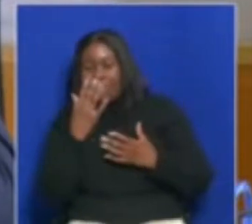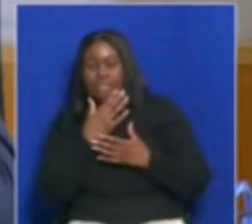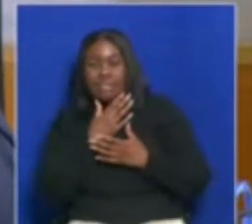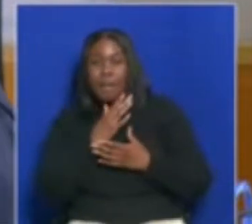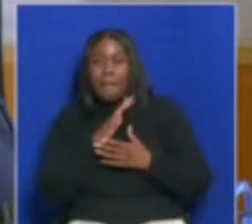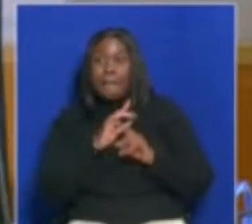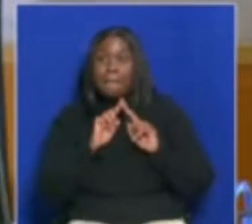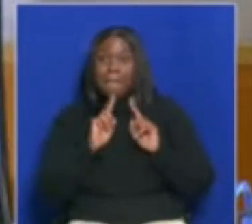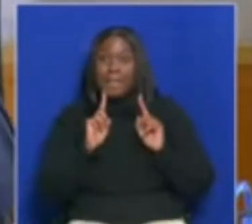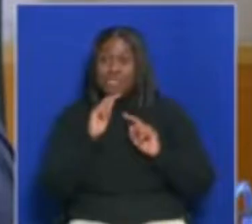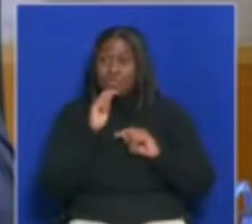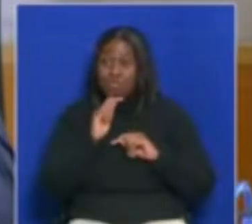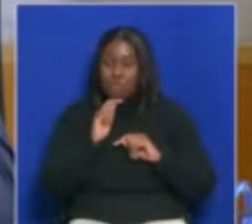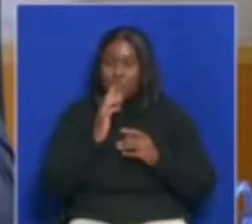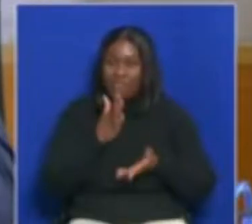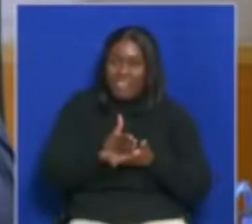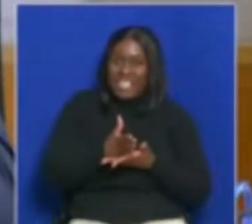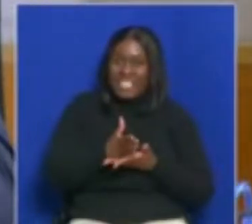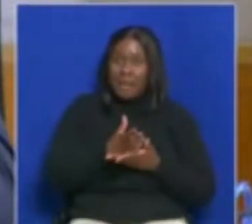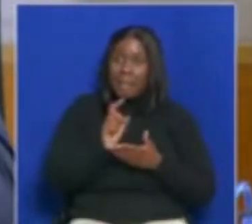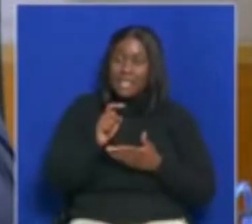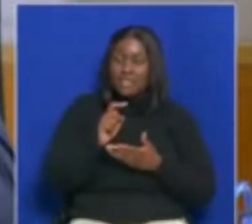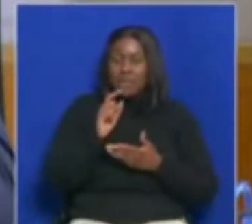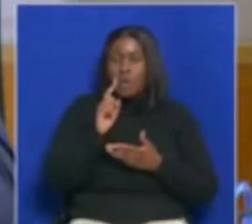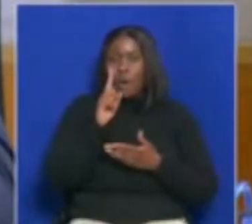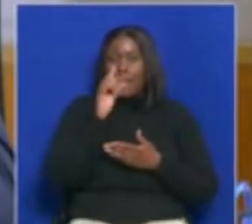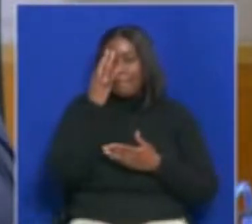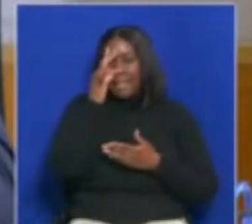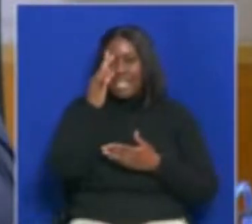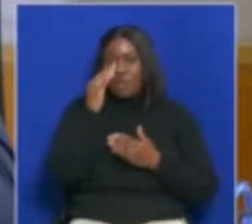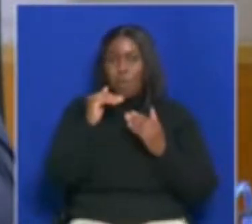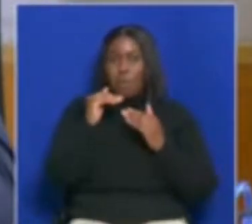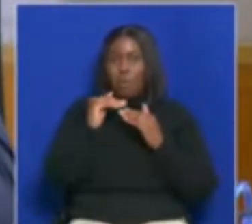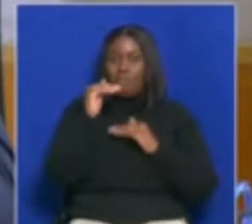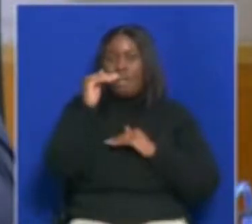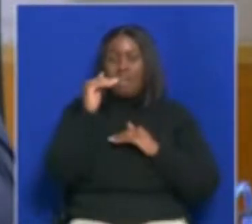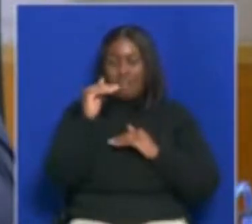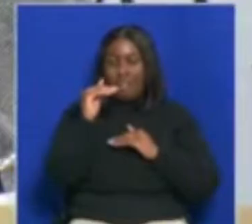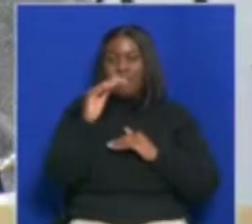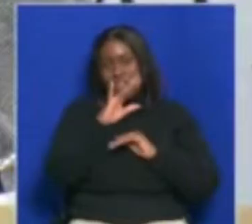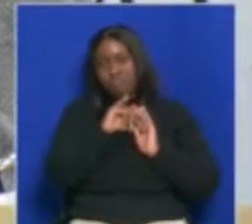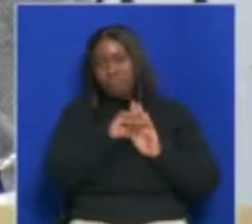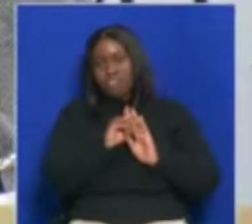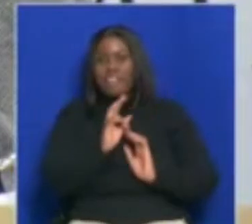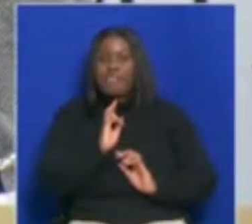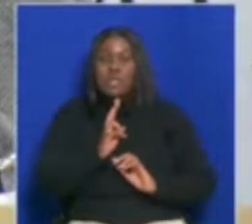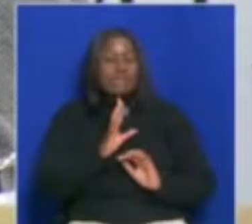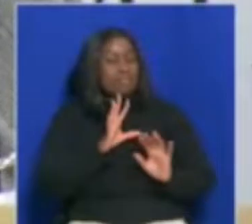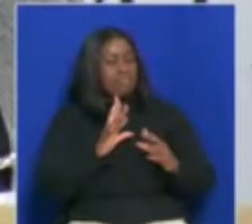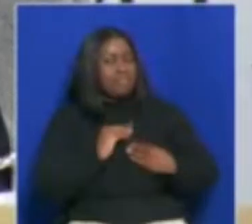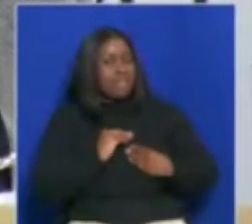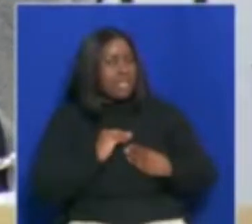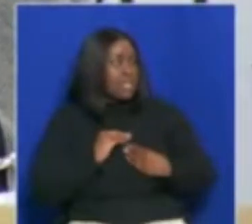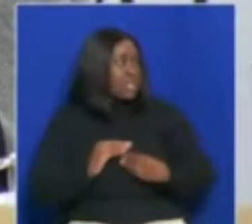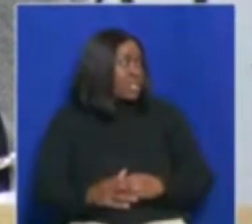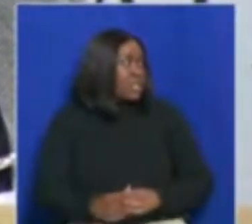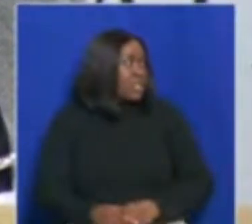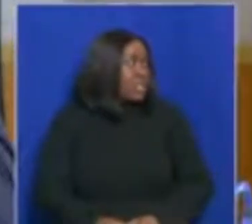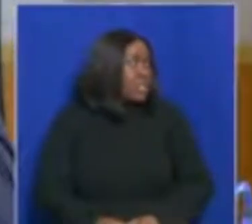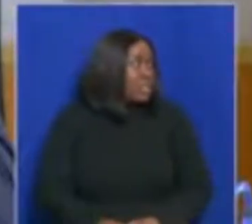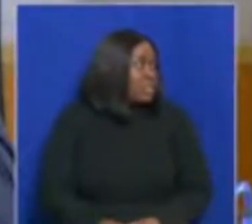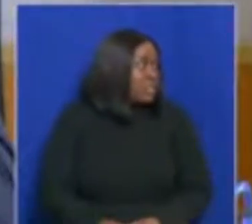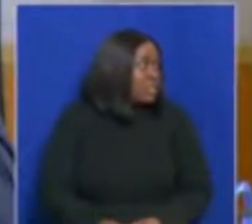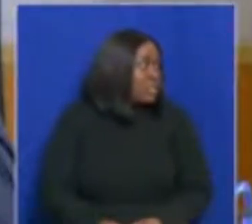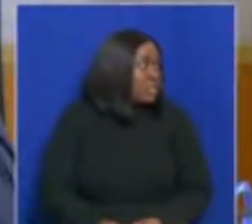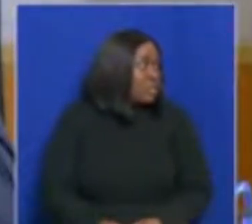just has to be over this length of time. I'll take your point, Commissioner. And